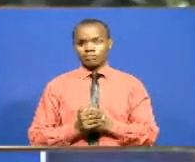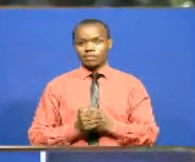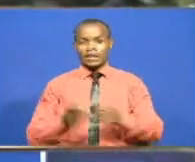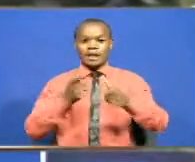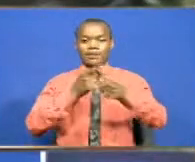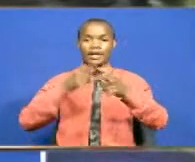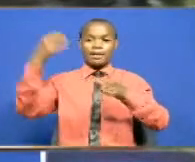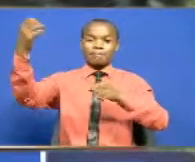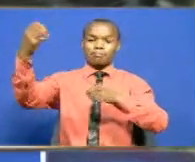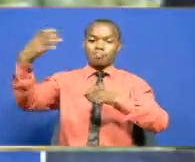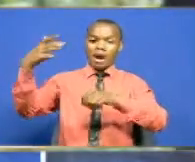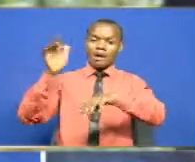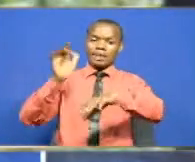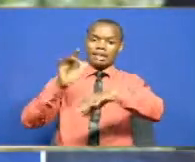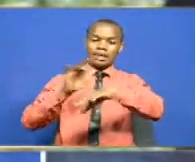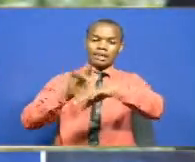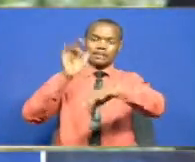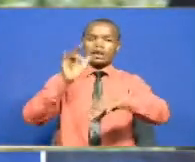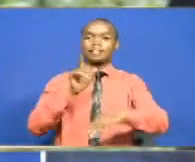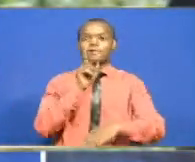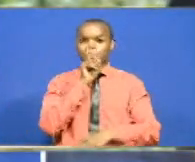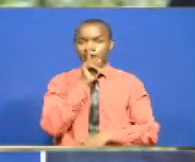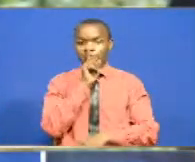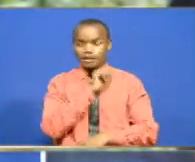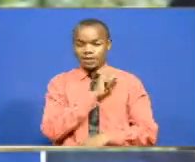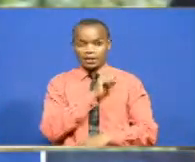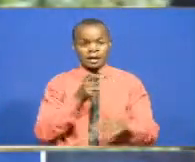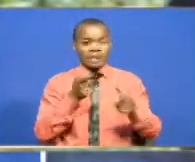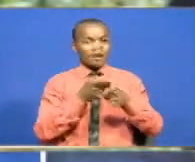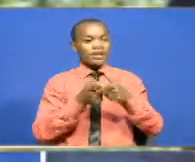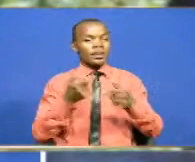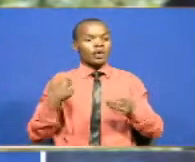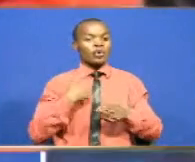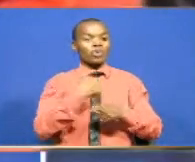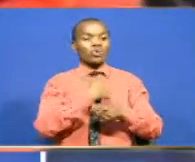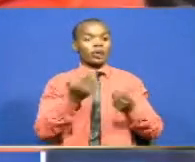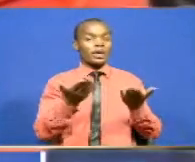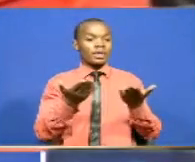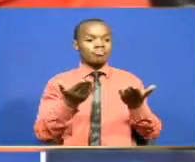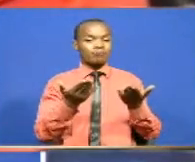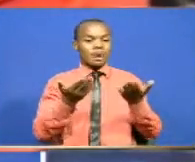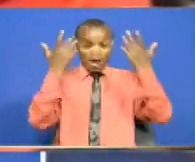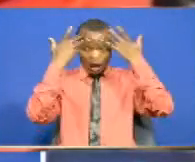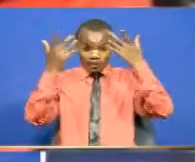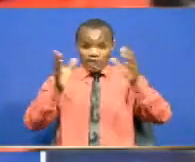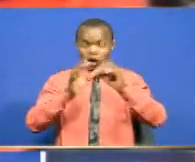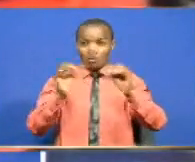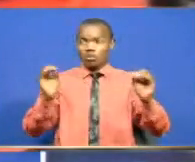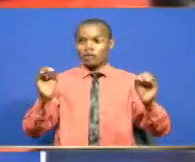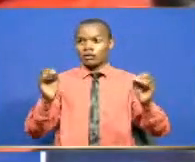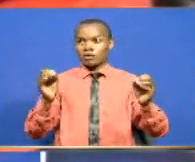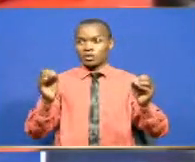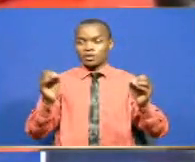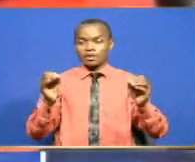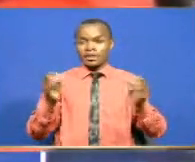Stima ikashika yeye. Kitambo tukumbuke pande hii mchezo ya watoto.